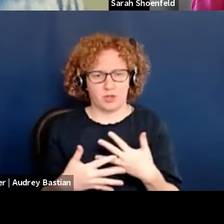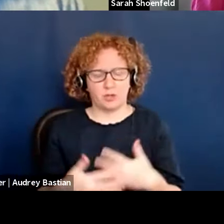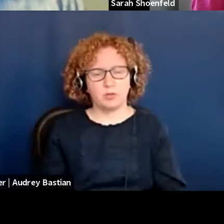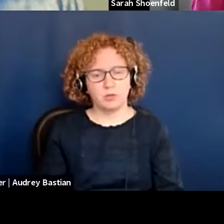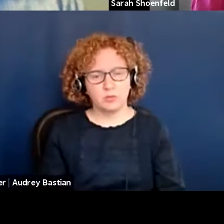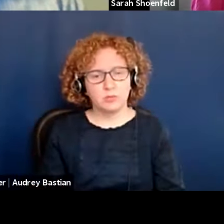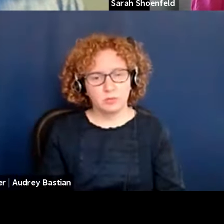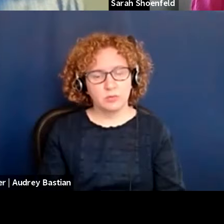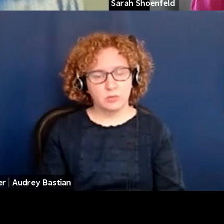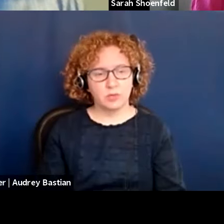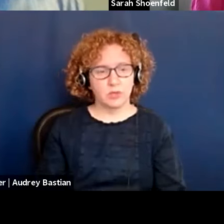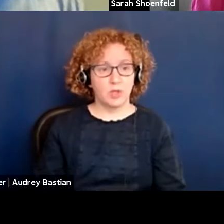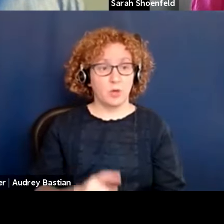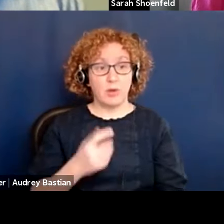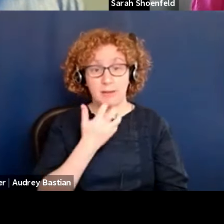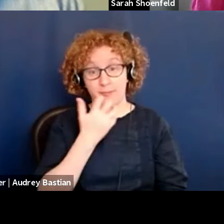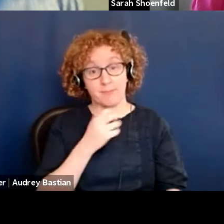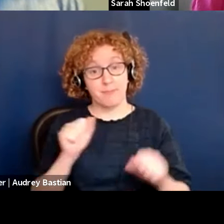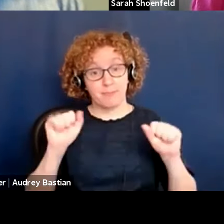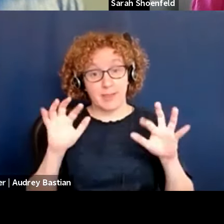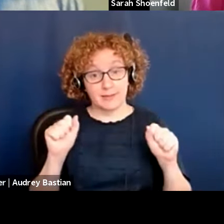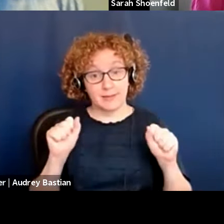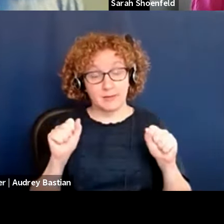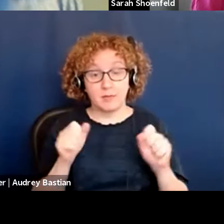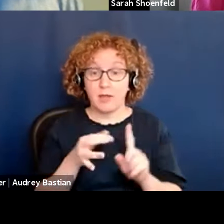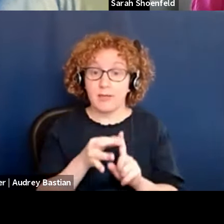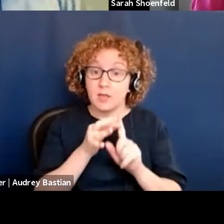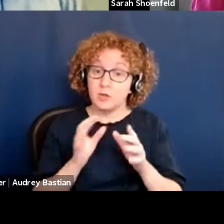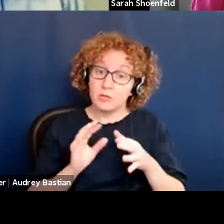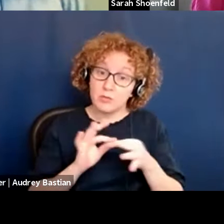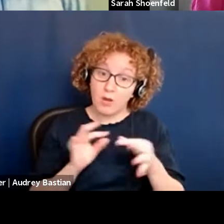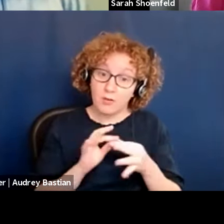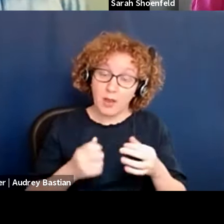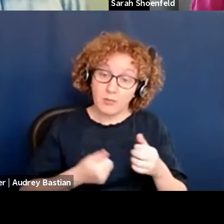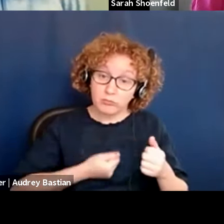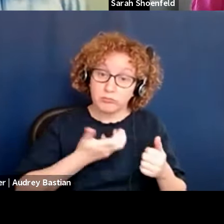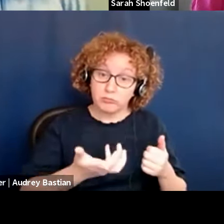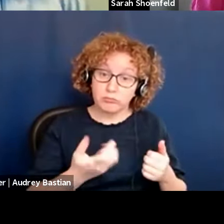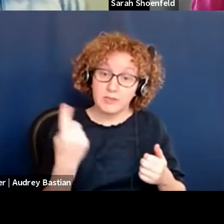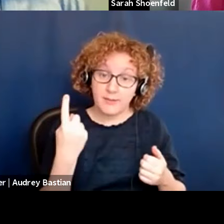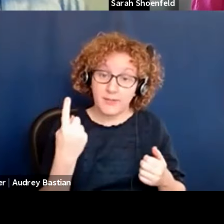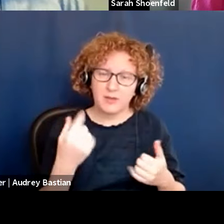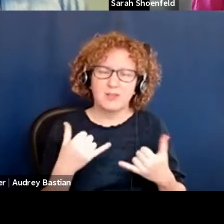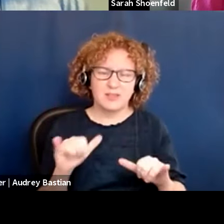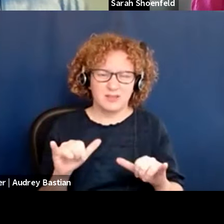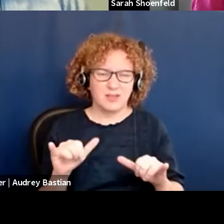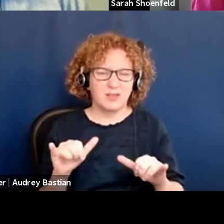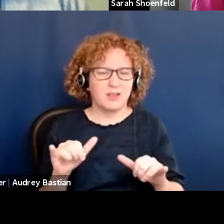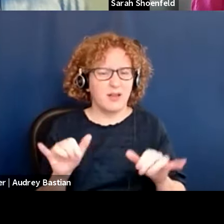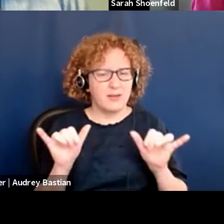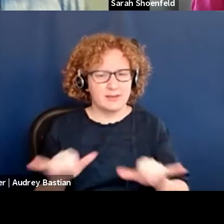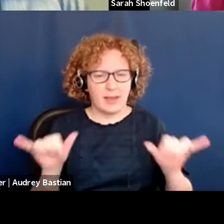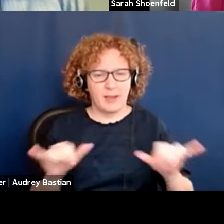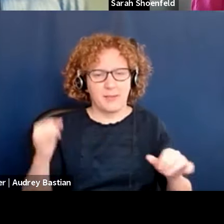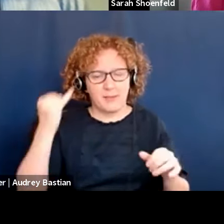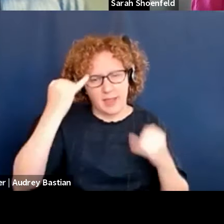It's just really amazing because unless you talk about something, you still hold those same old